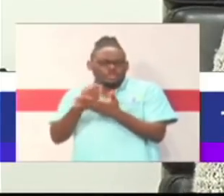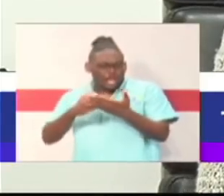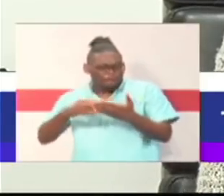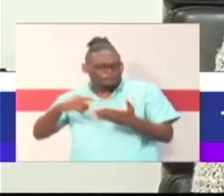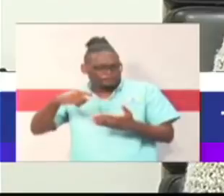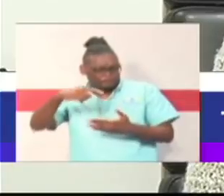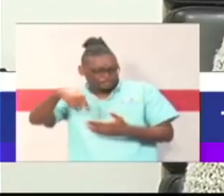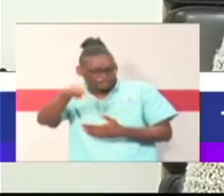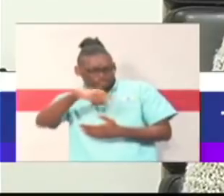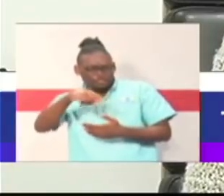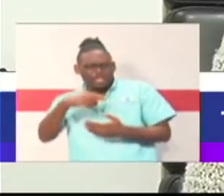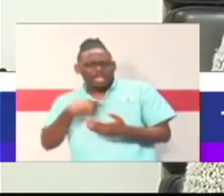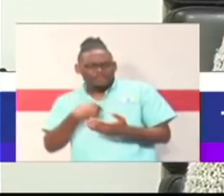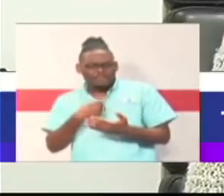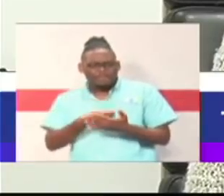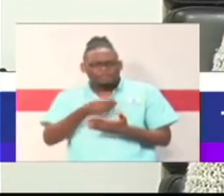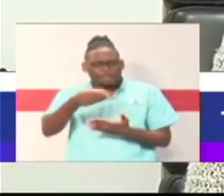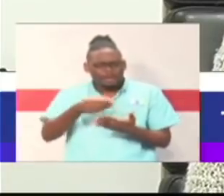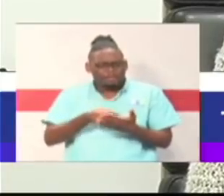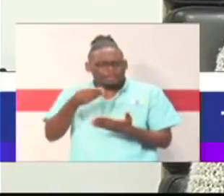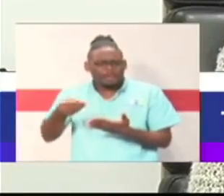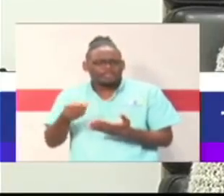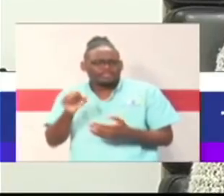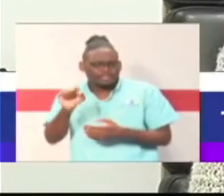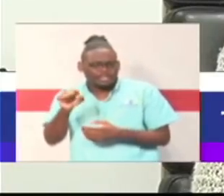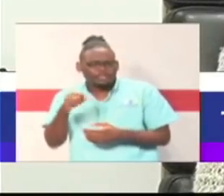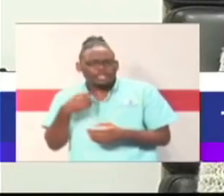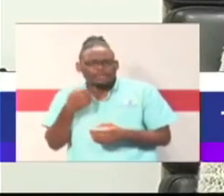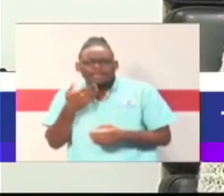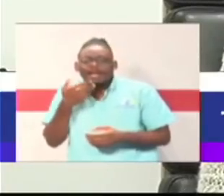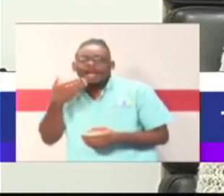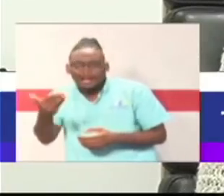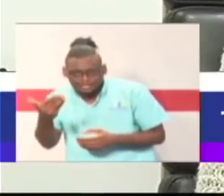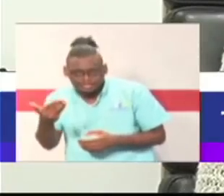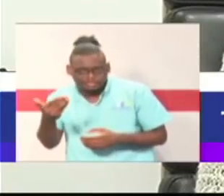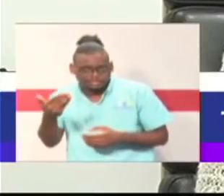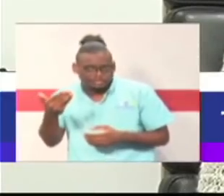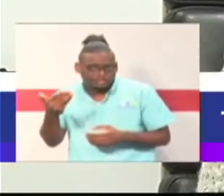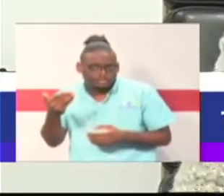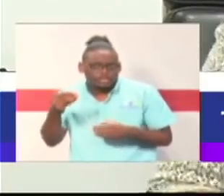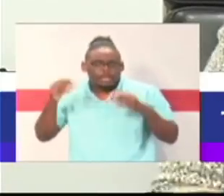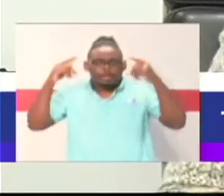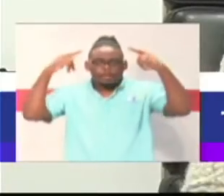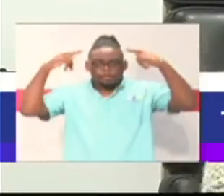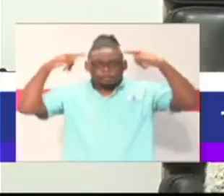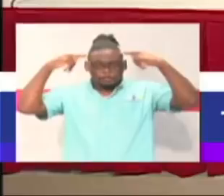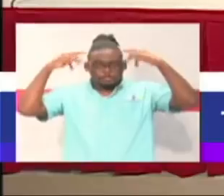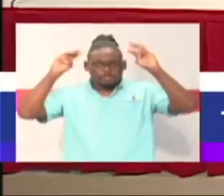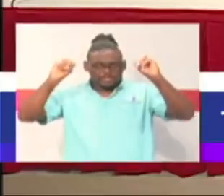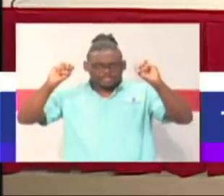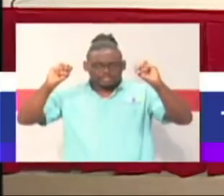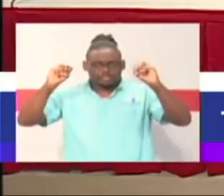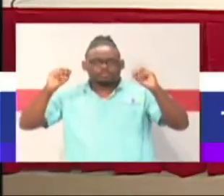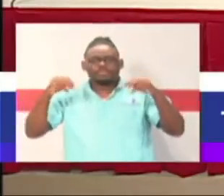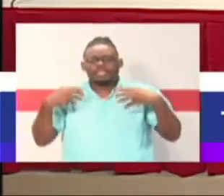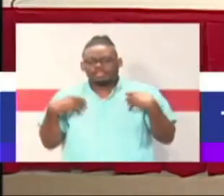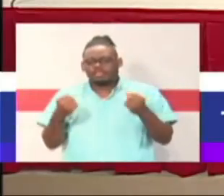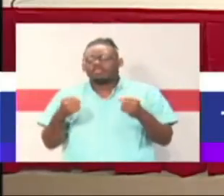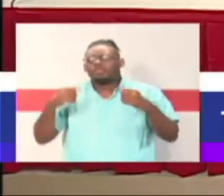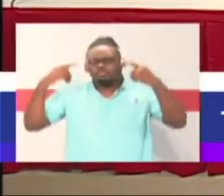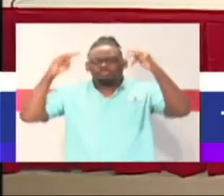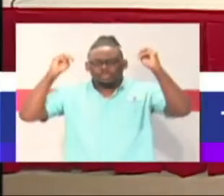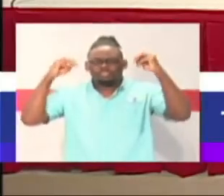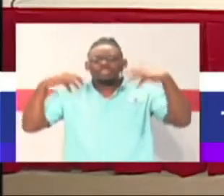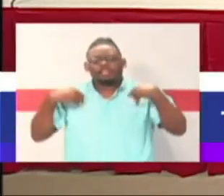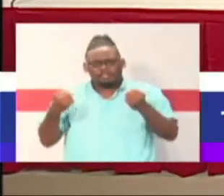we would advise that you direct these questions to the Honorable Minister of Health. Thank you very much. Thank you very much, everyone.